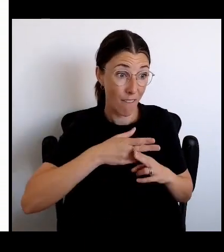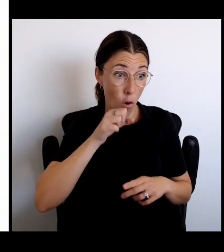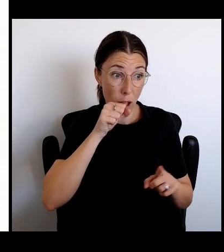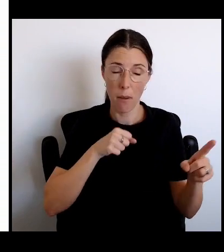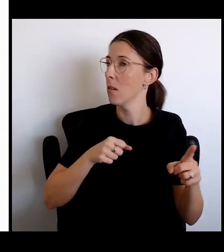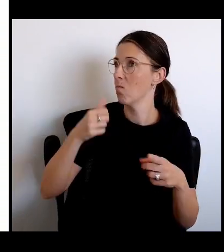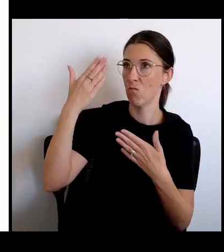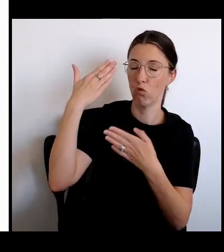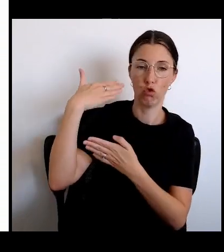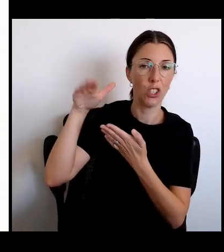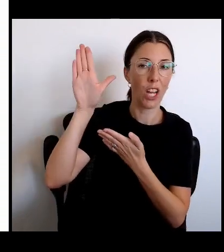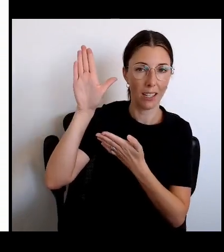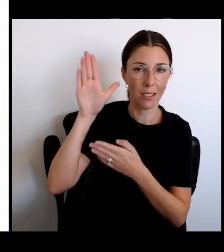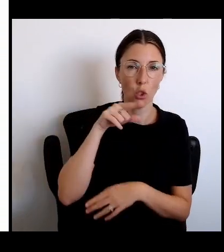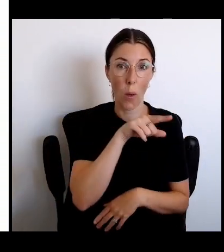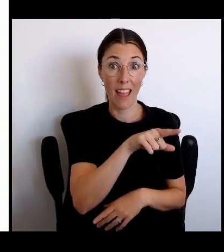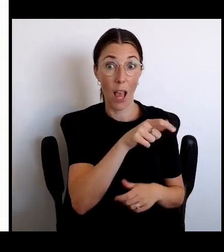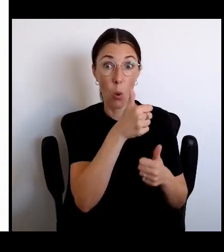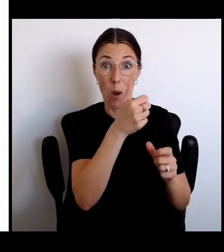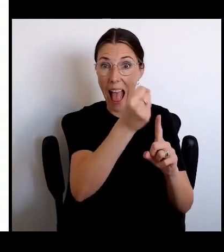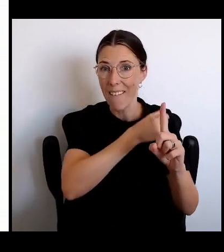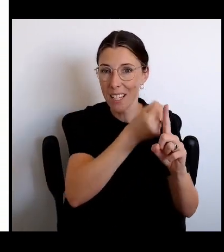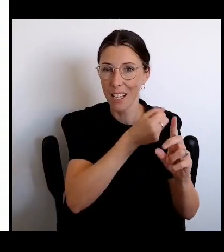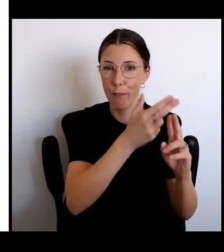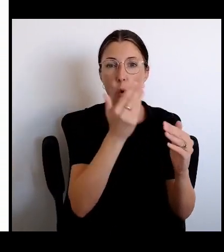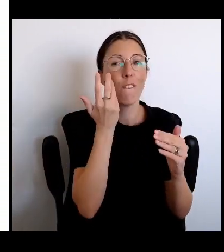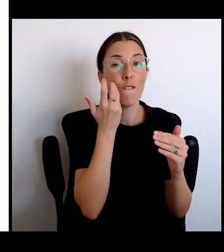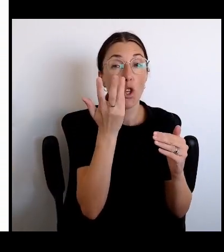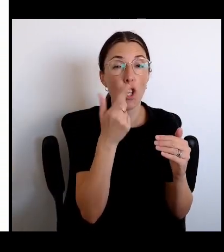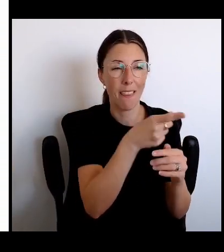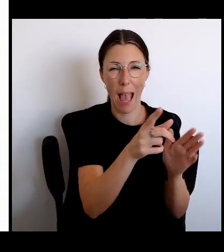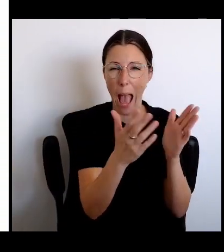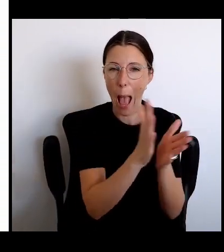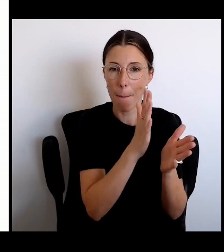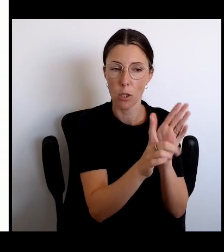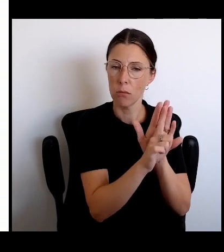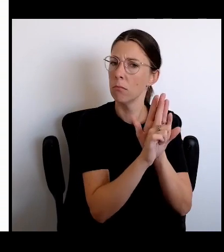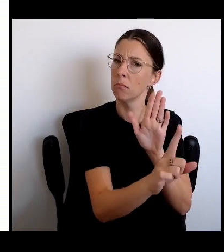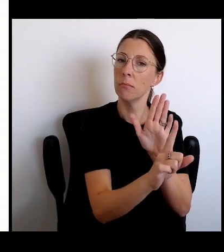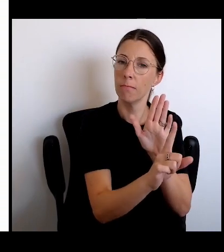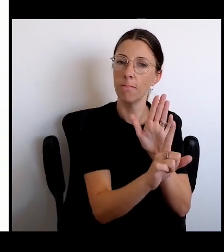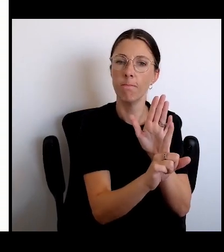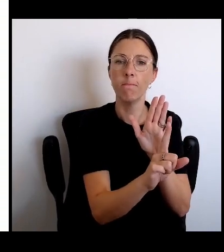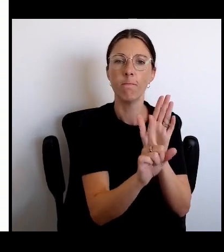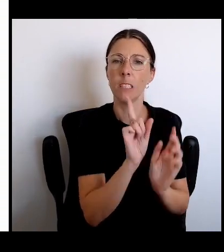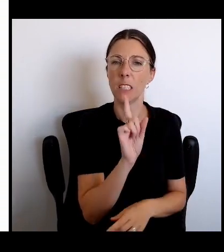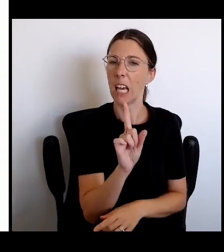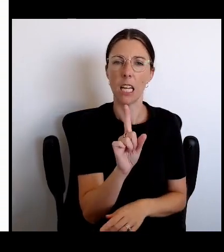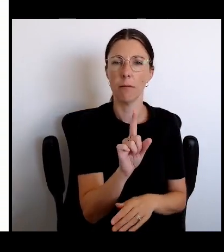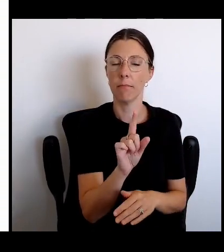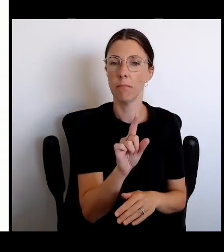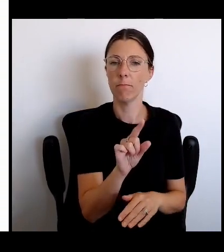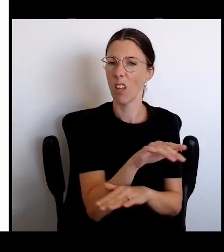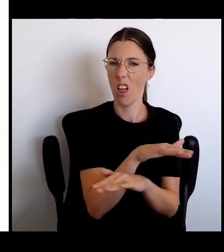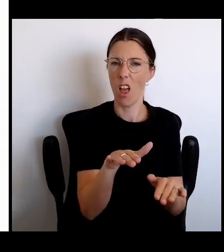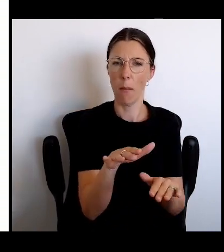of non-vaping of the future. They're ones that are happy to stand up and be counted as not vaping and